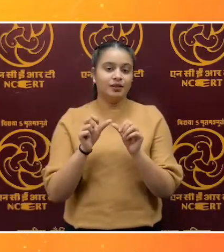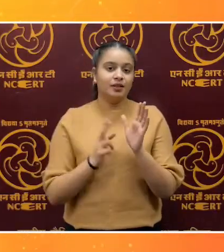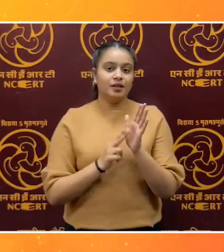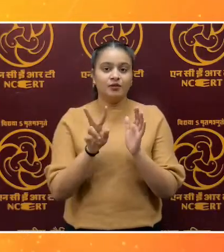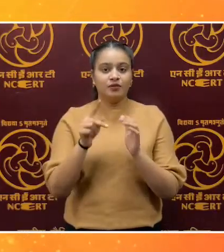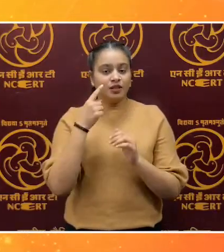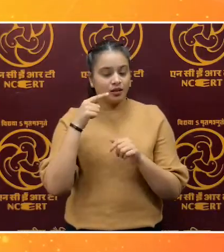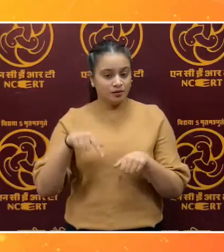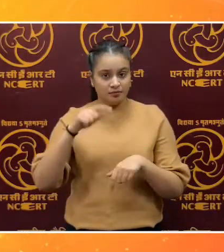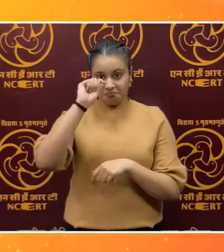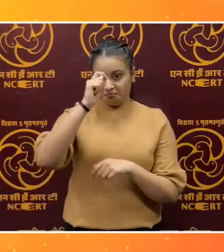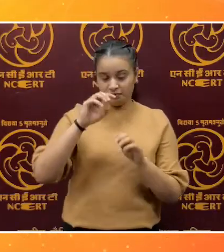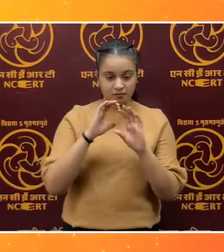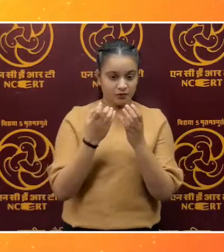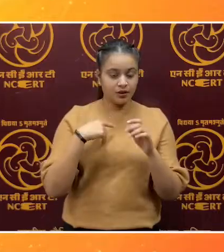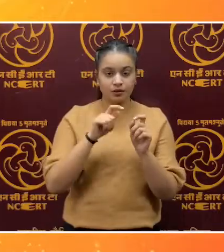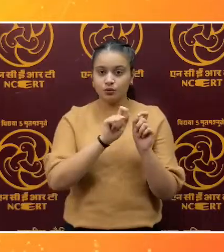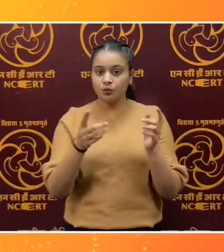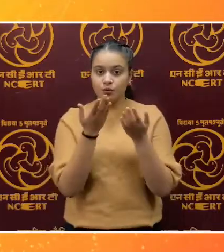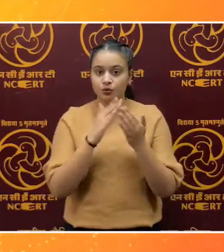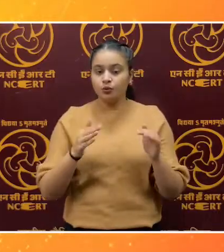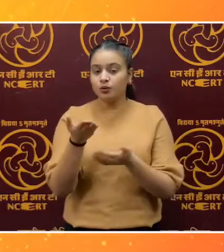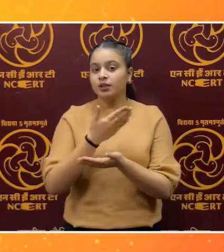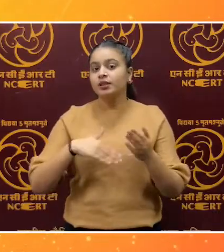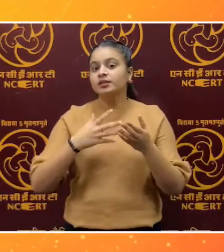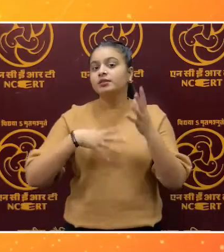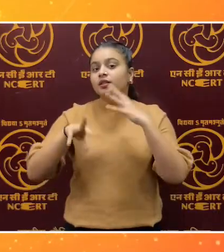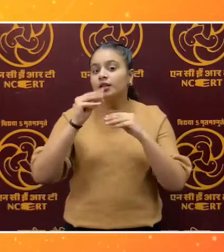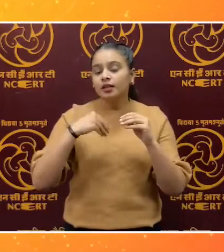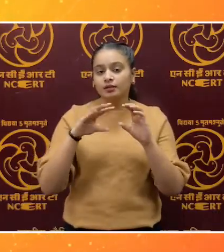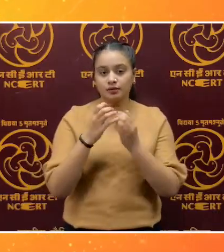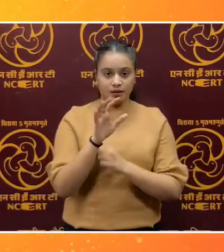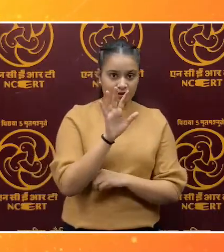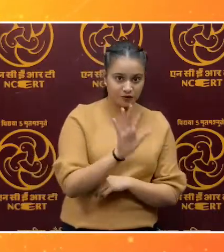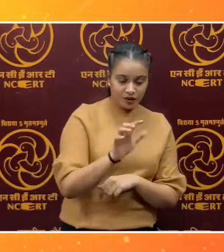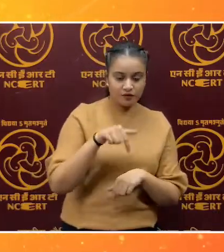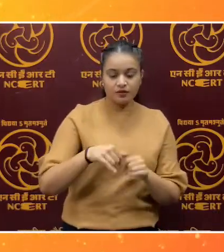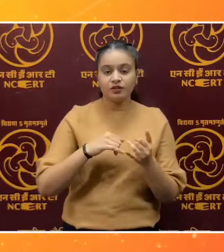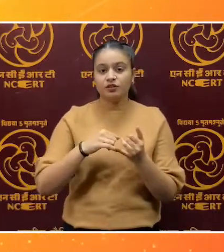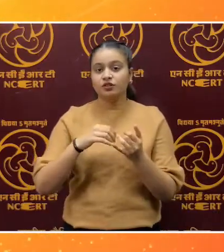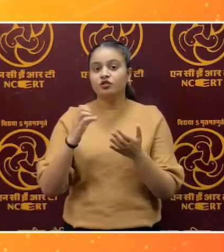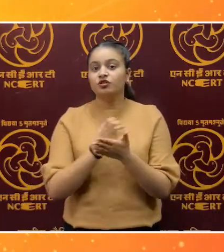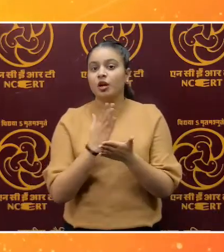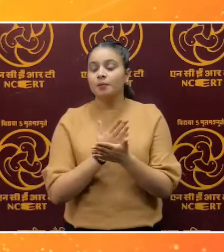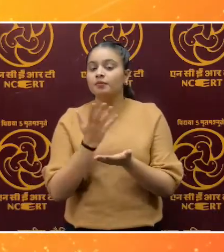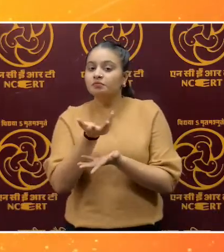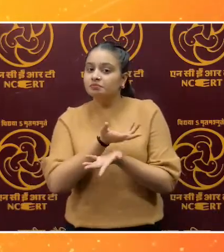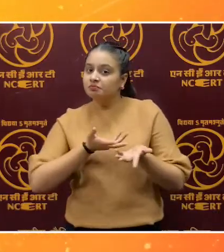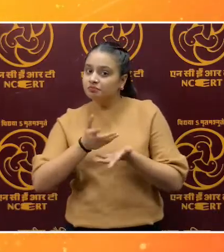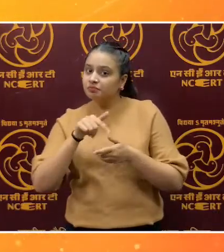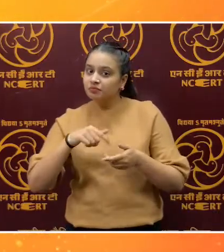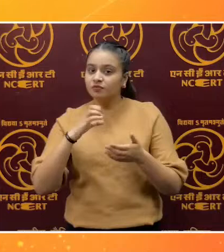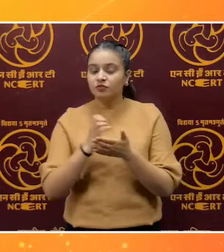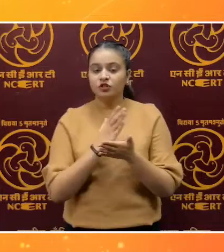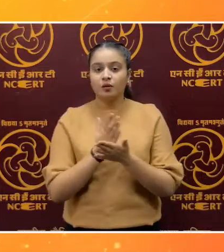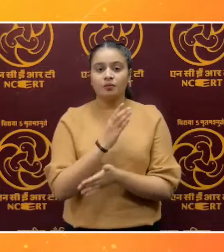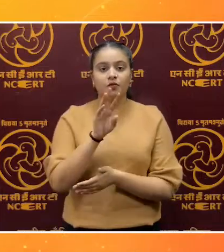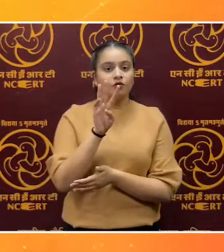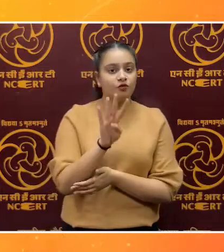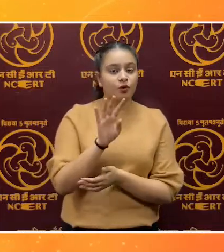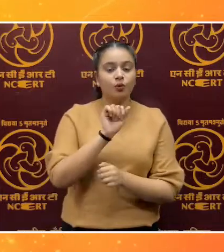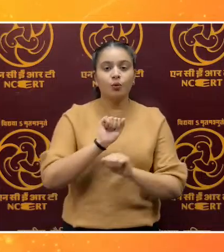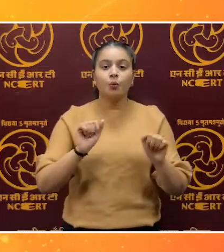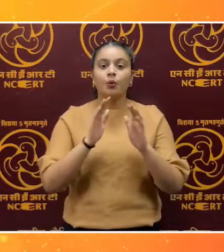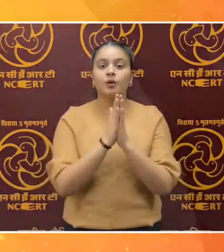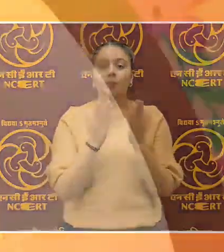an English class for all the students studying in class 5th. The chapter that we are going to discuss today is chapter number 4 in your